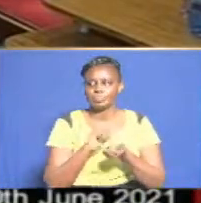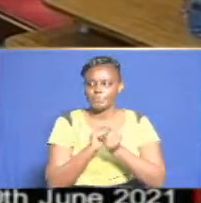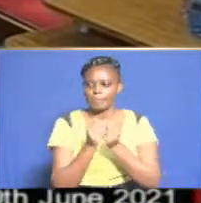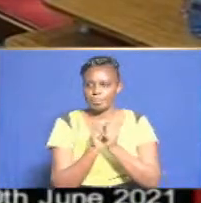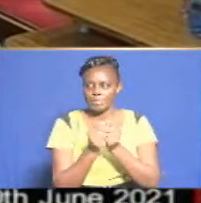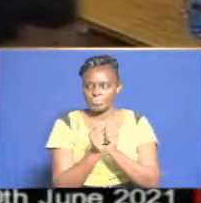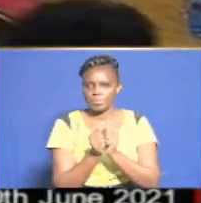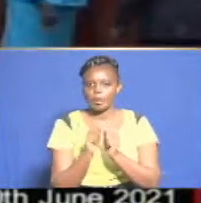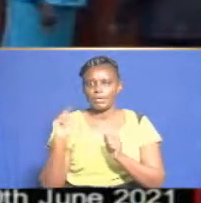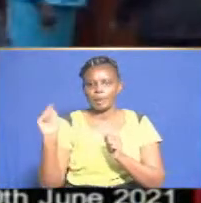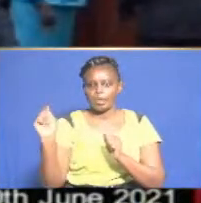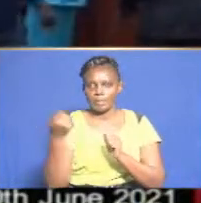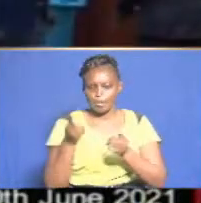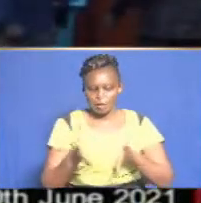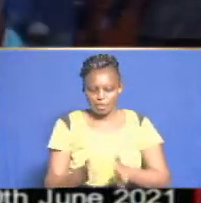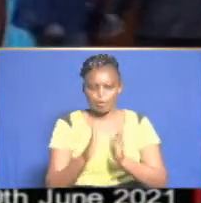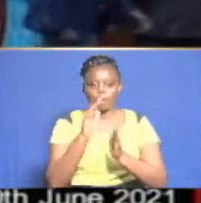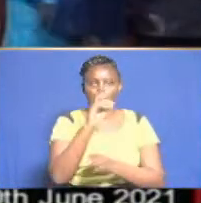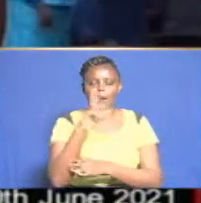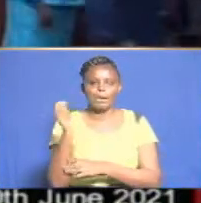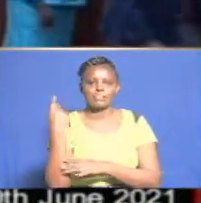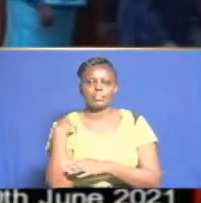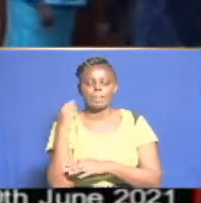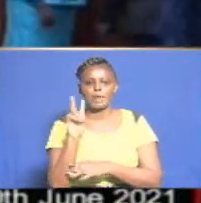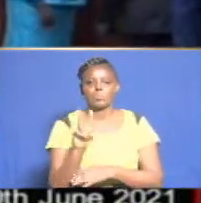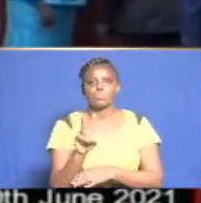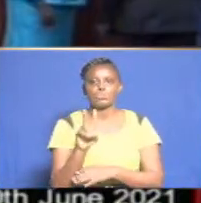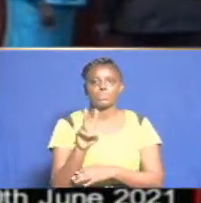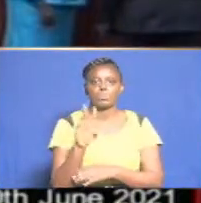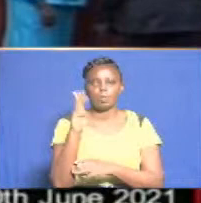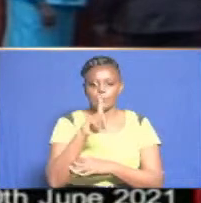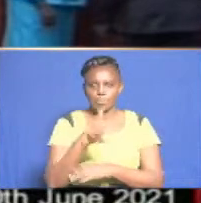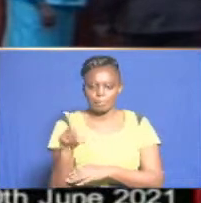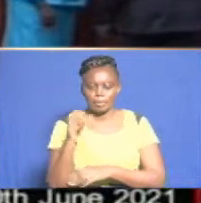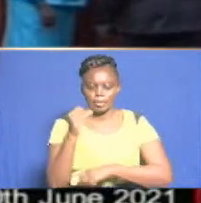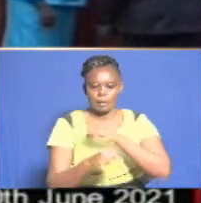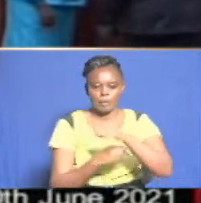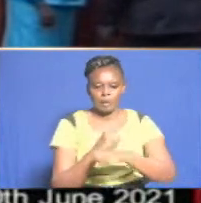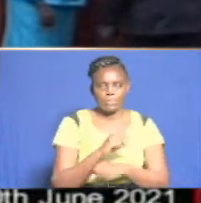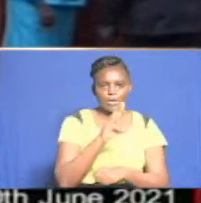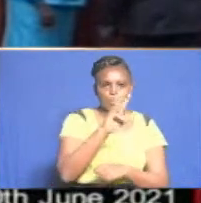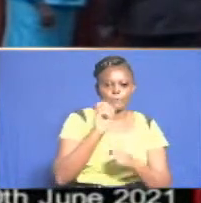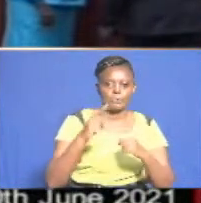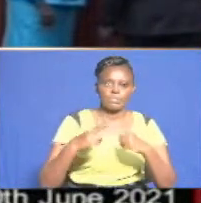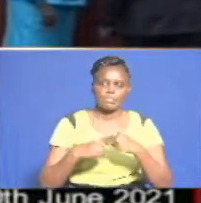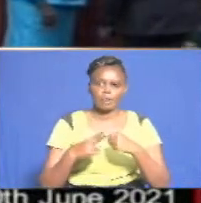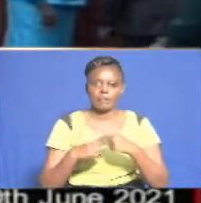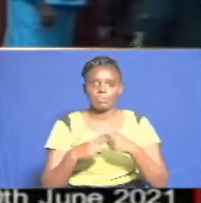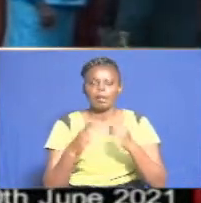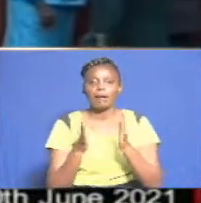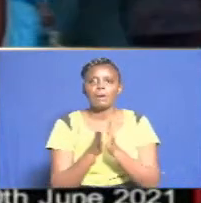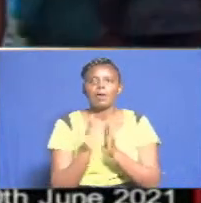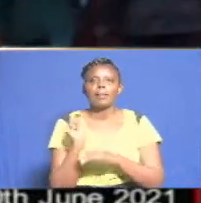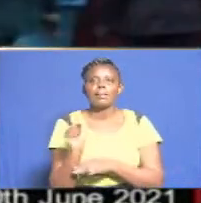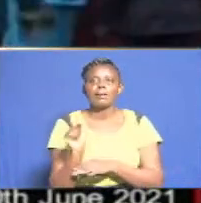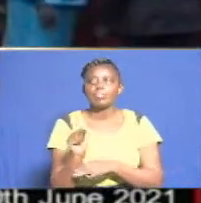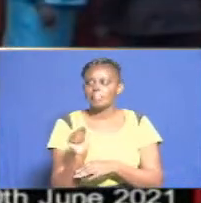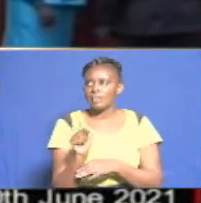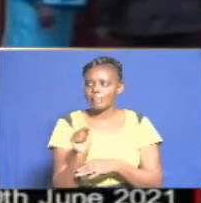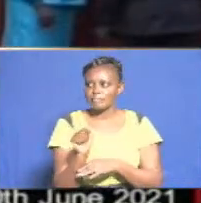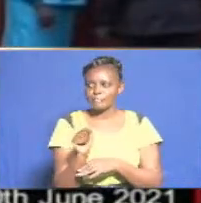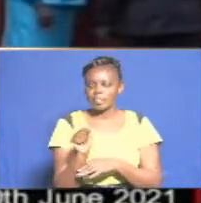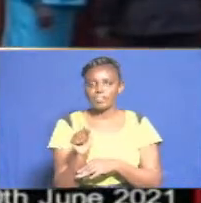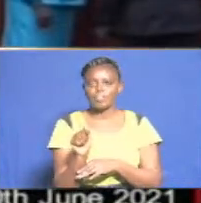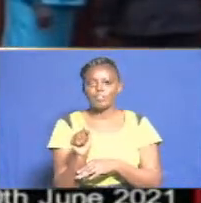amendments to the Kenya Roads Act number 2 of the year 2007, and it will be to align it